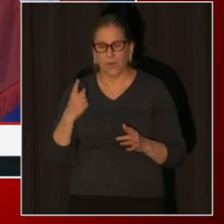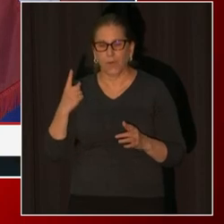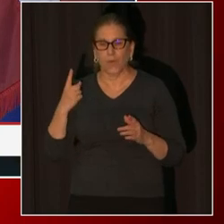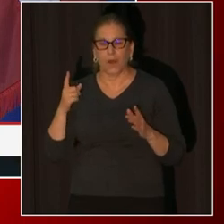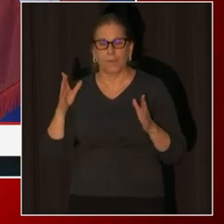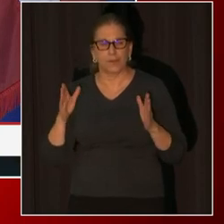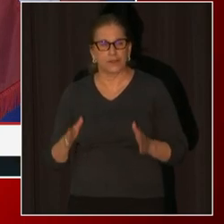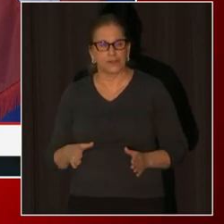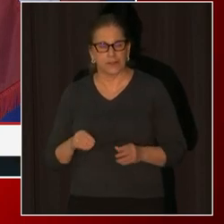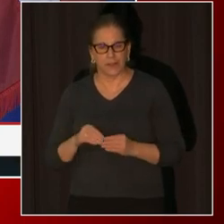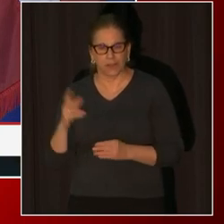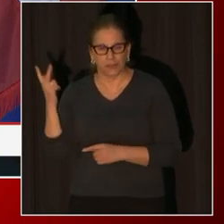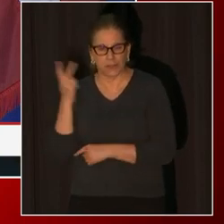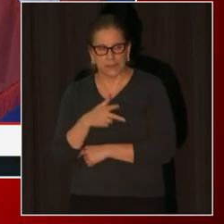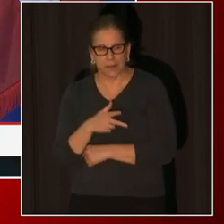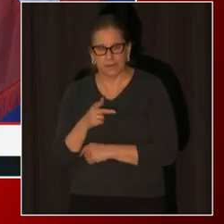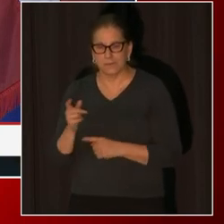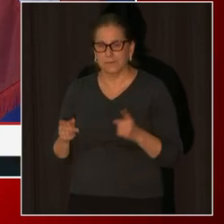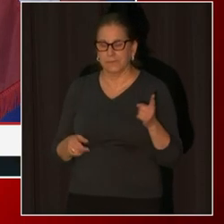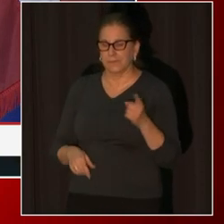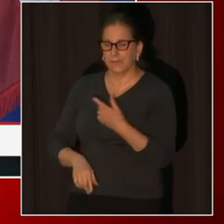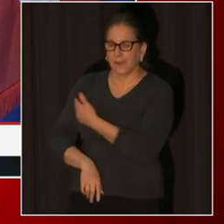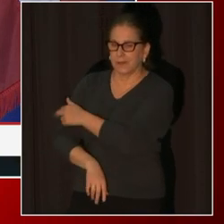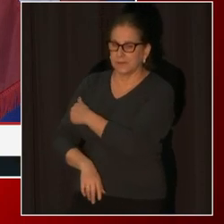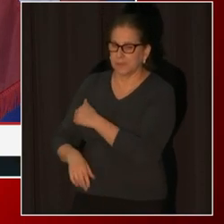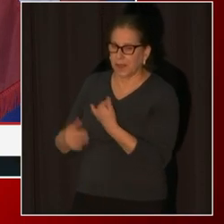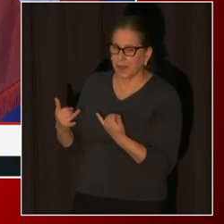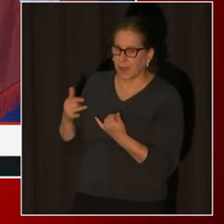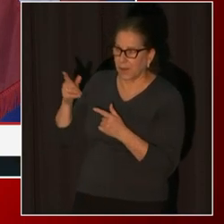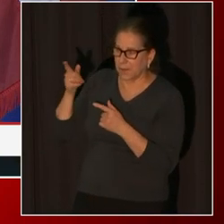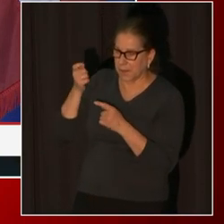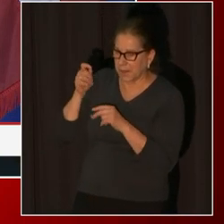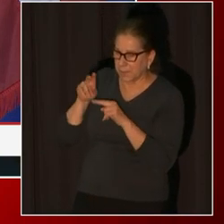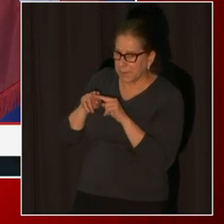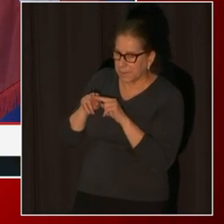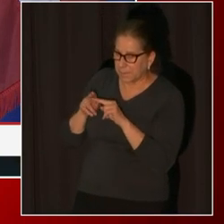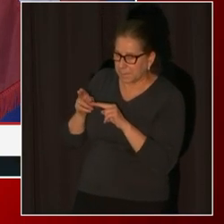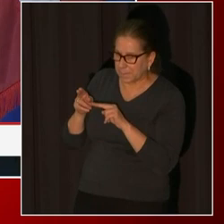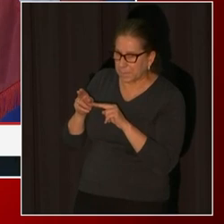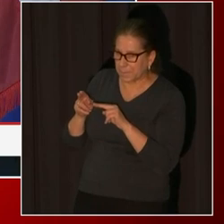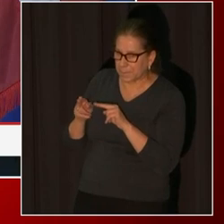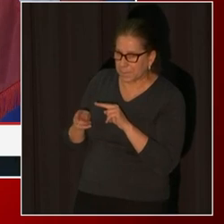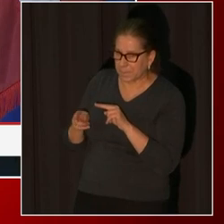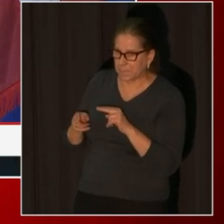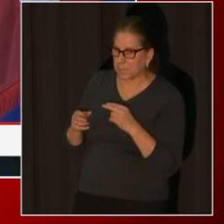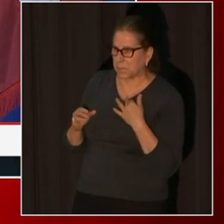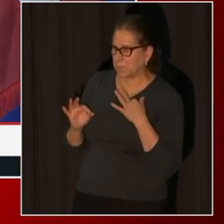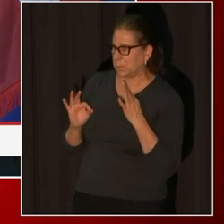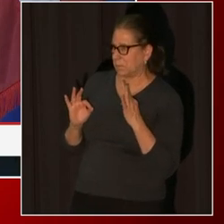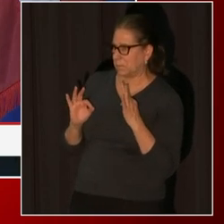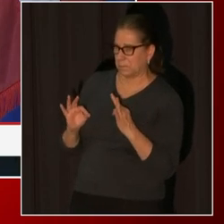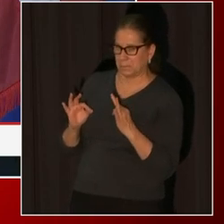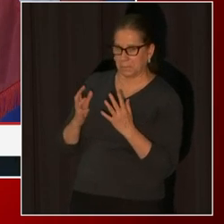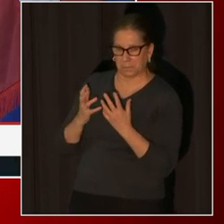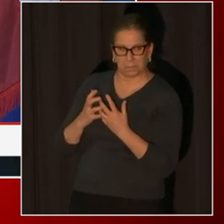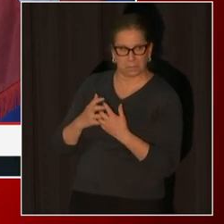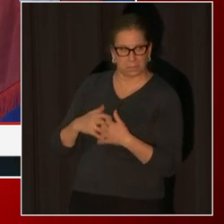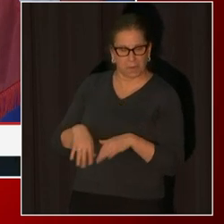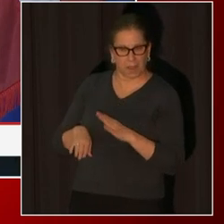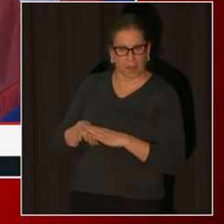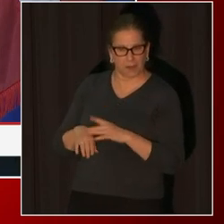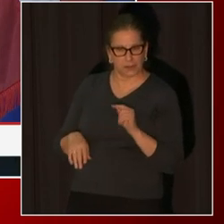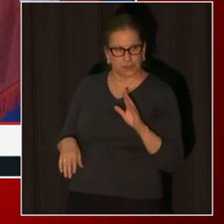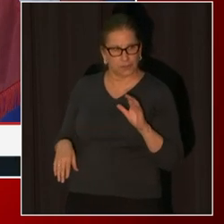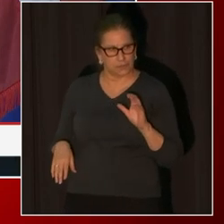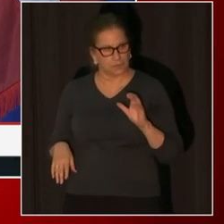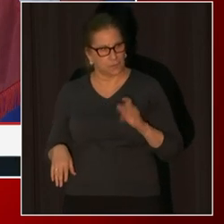trending in the right direction as well. So we're on track. So what does that mean to people who are keeping track and are hoping